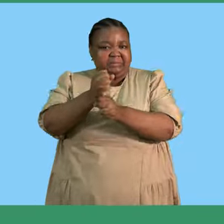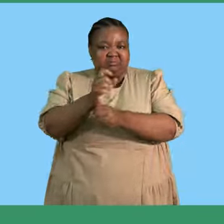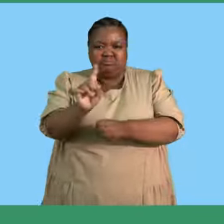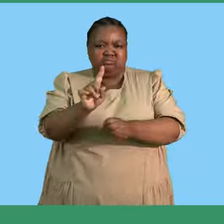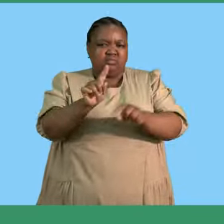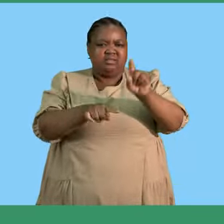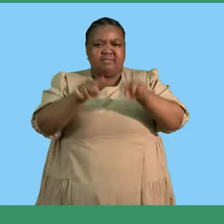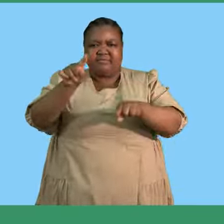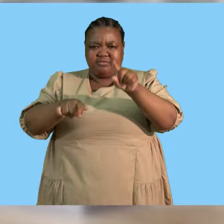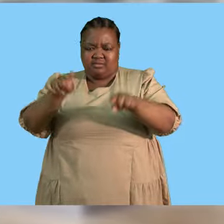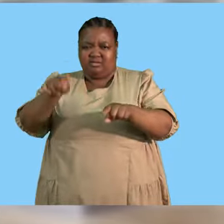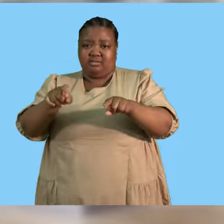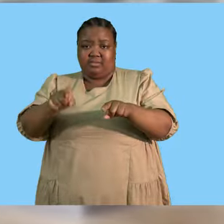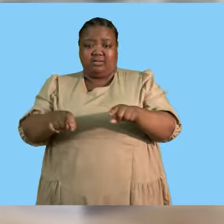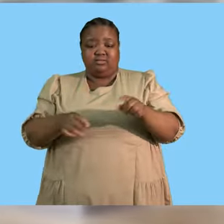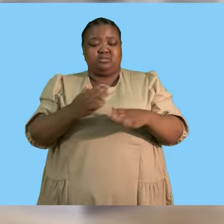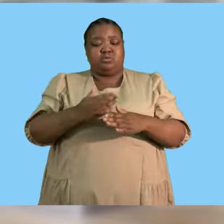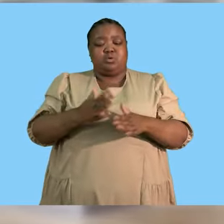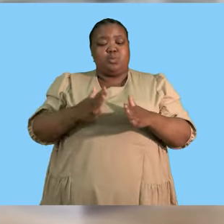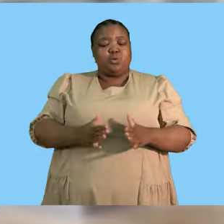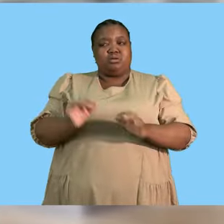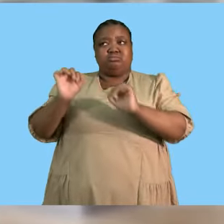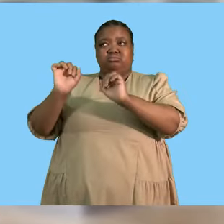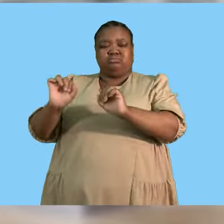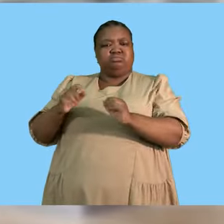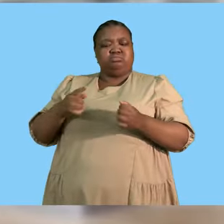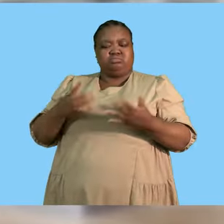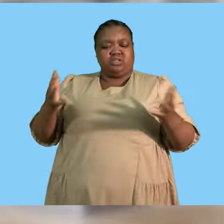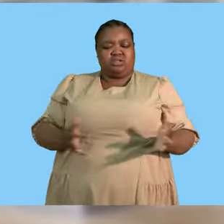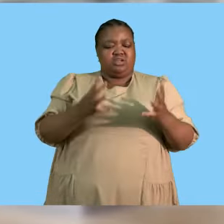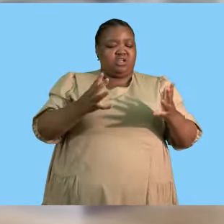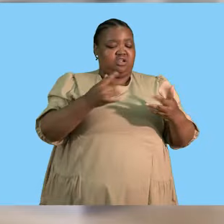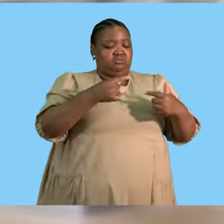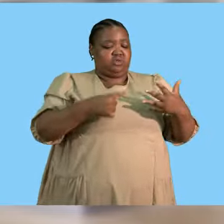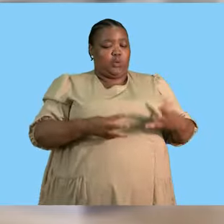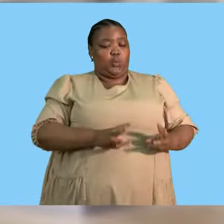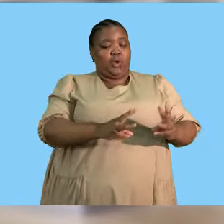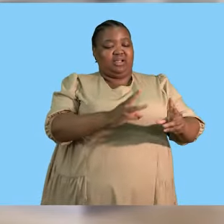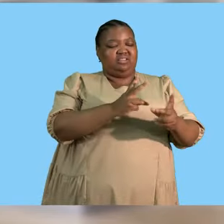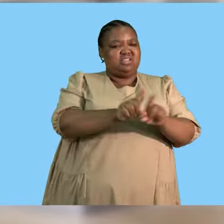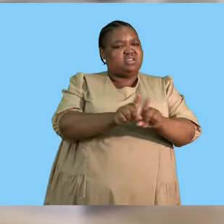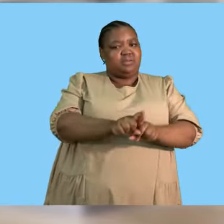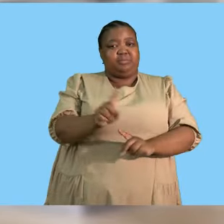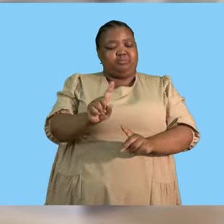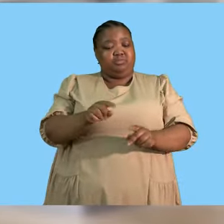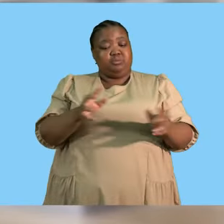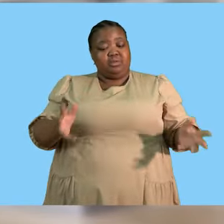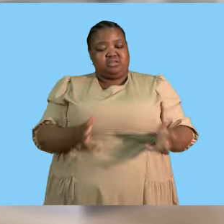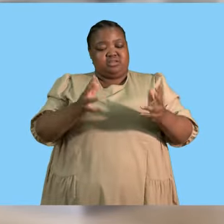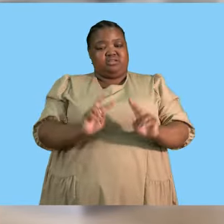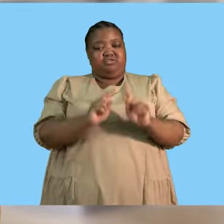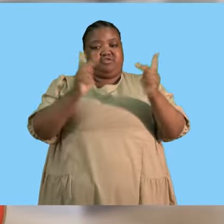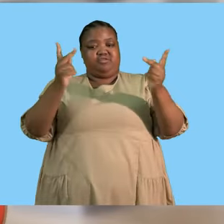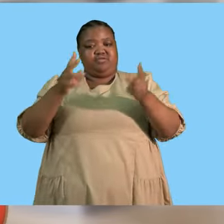not subject your employees to doing things the exact same way, but you must encourage them to have different ways